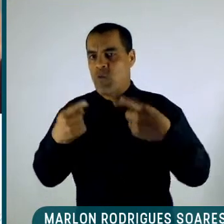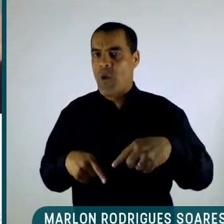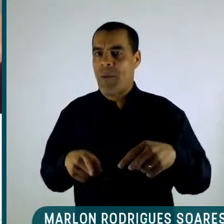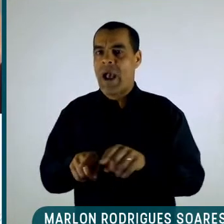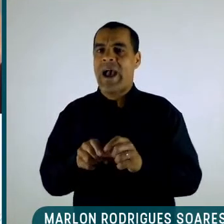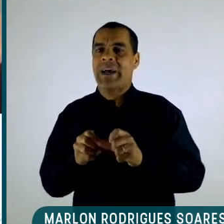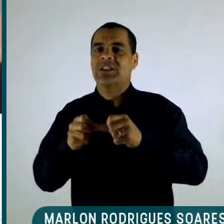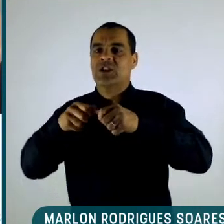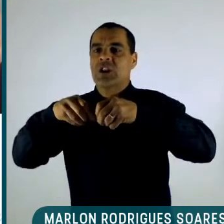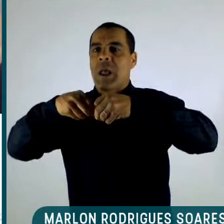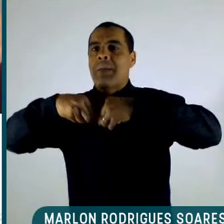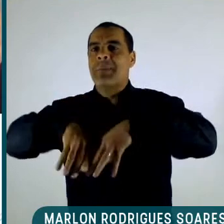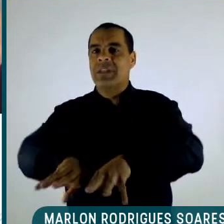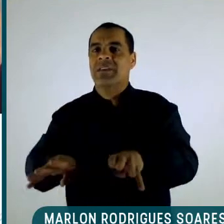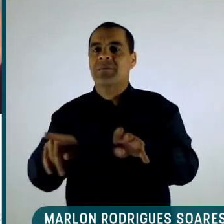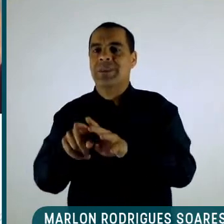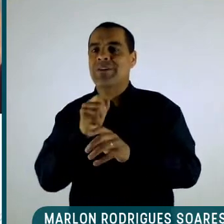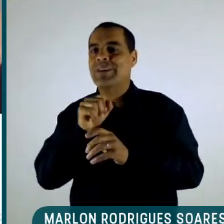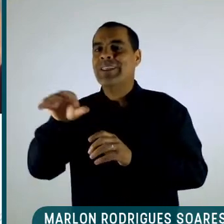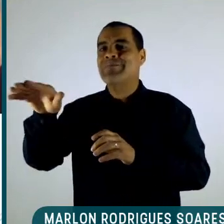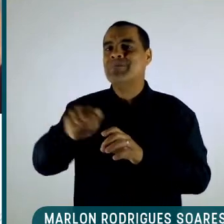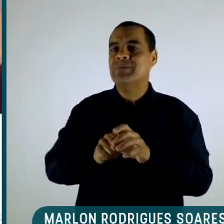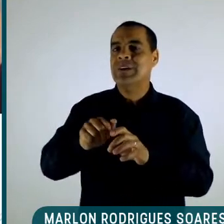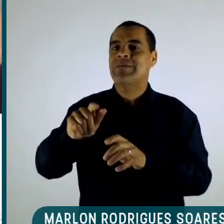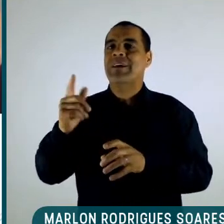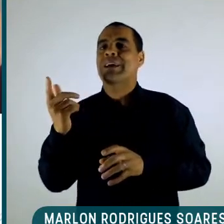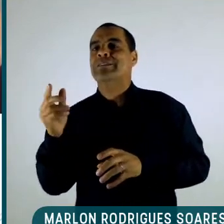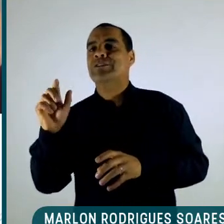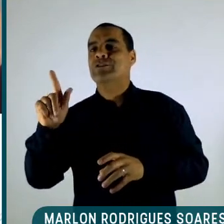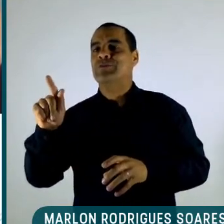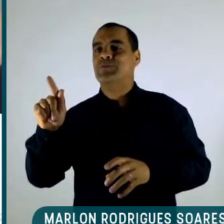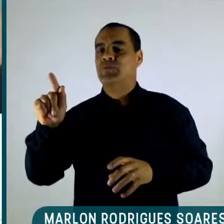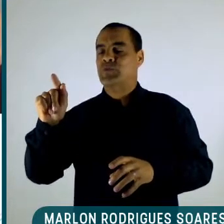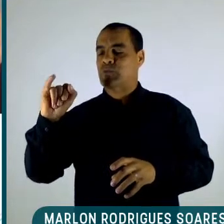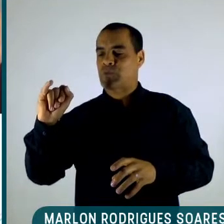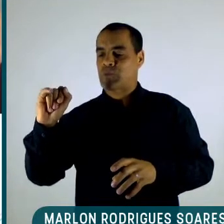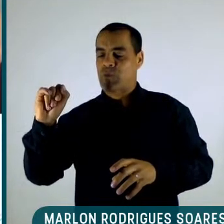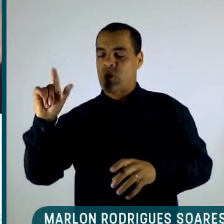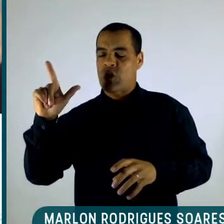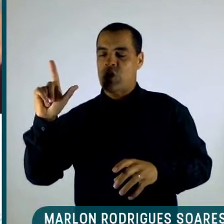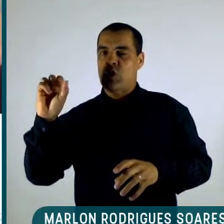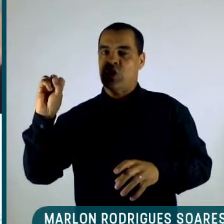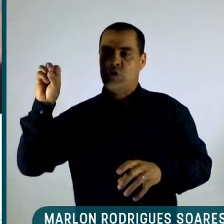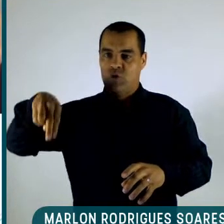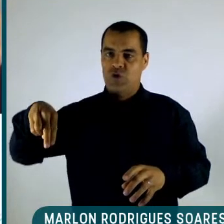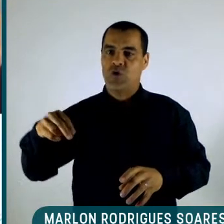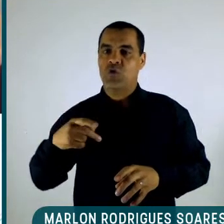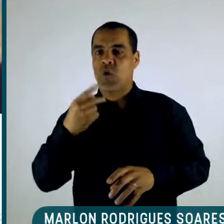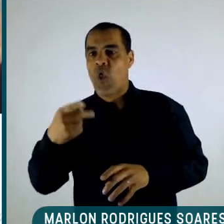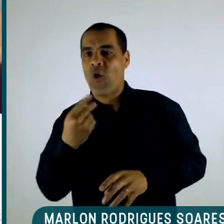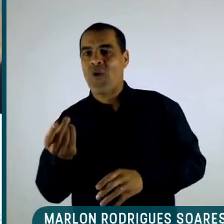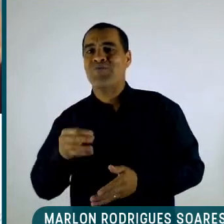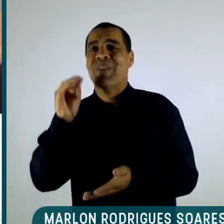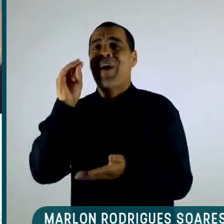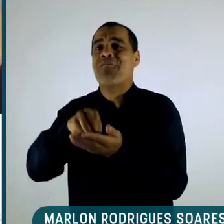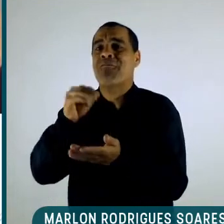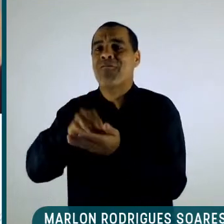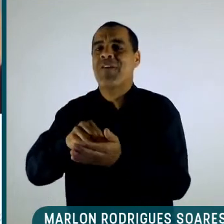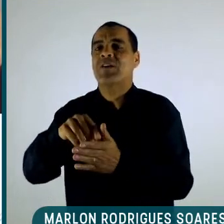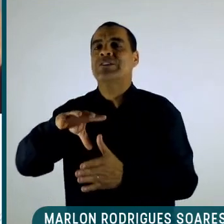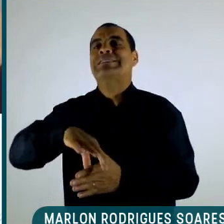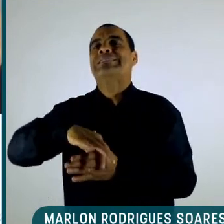very crucial to fight this pandemic. I would like to highlight a sentence you said, Gilson, which is the lack